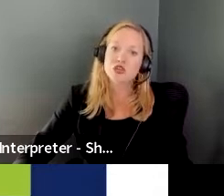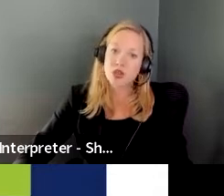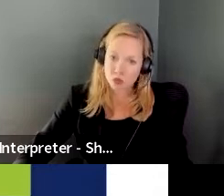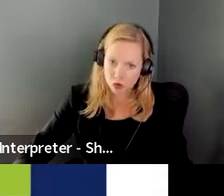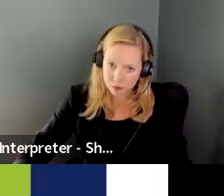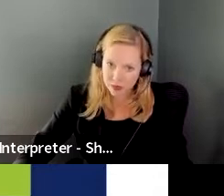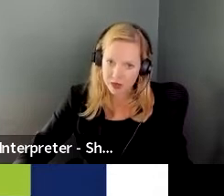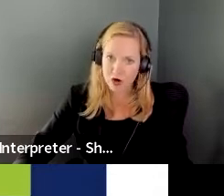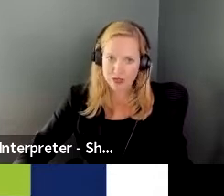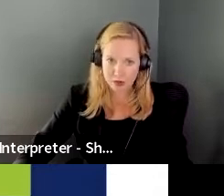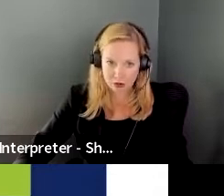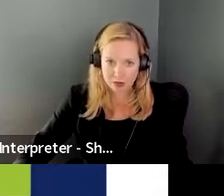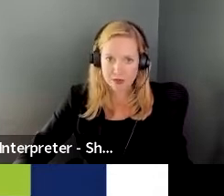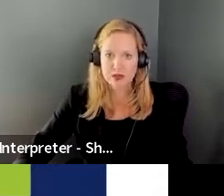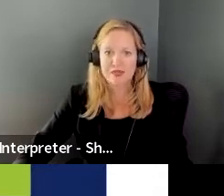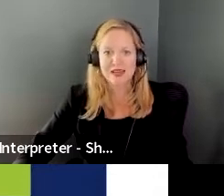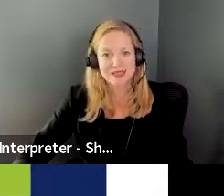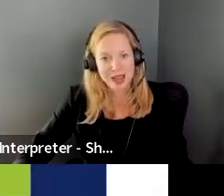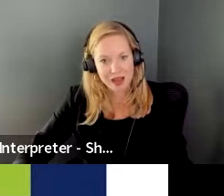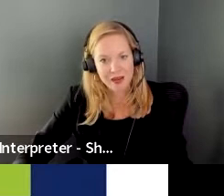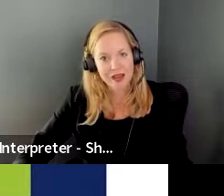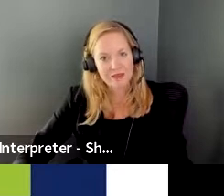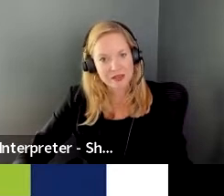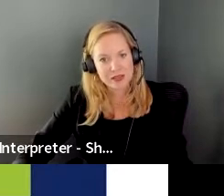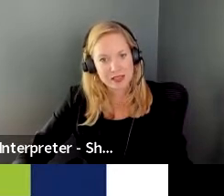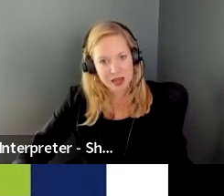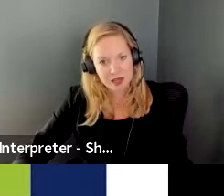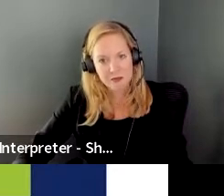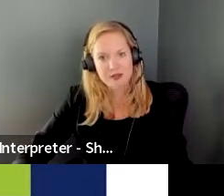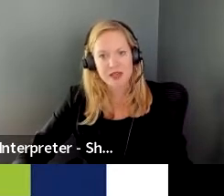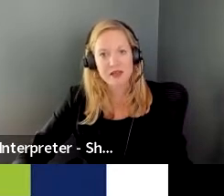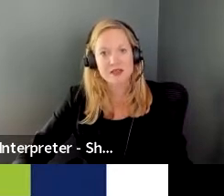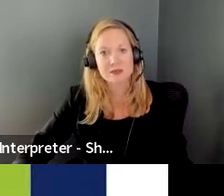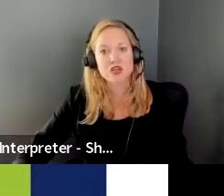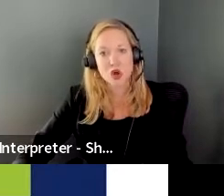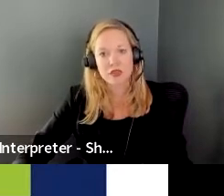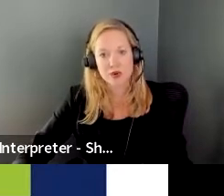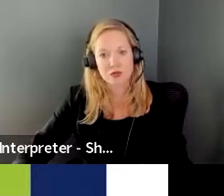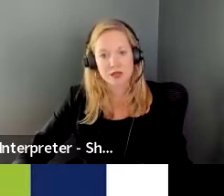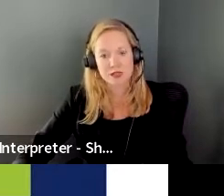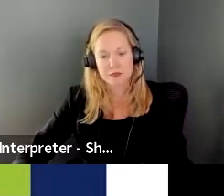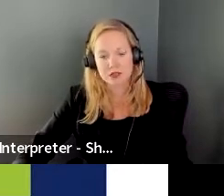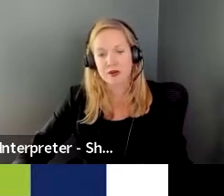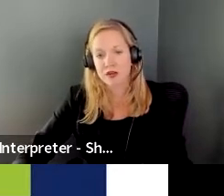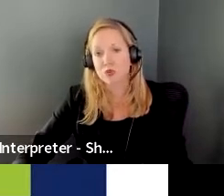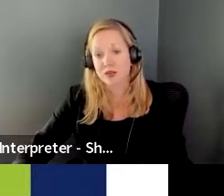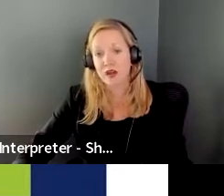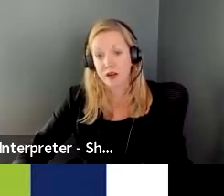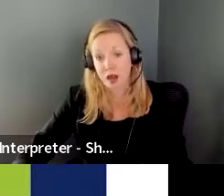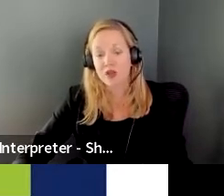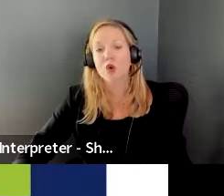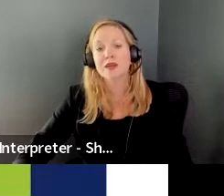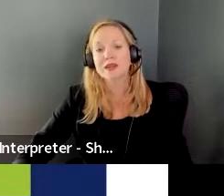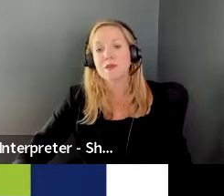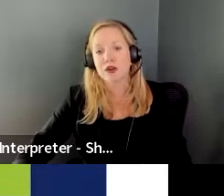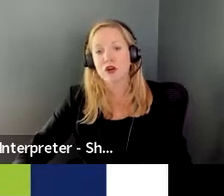knew that in general that there are disparities. That said, I felt at that time that simply knowing that there was disparities wasn't